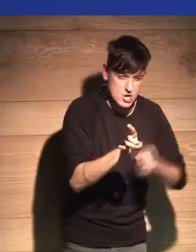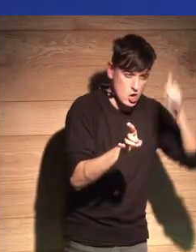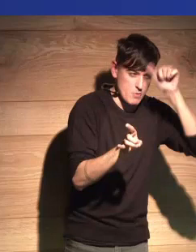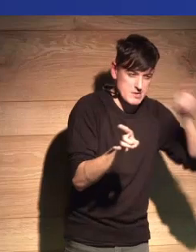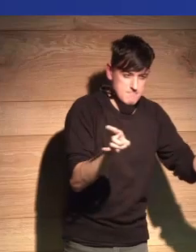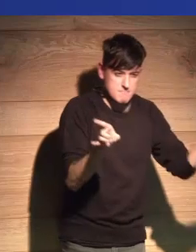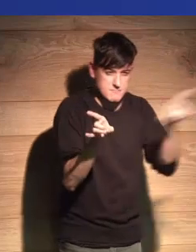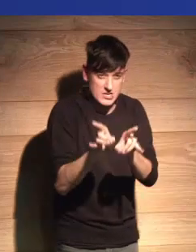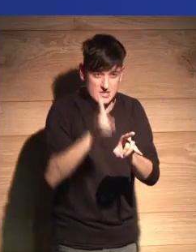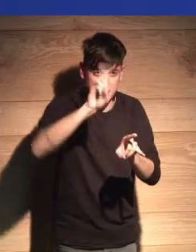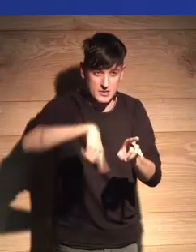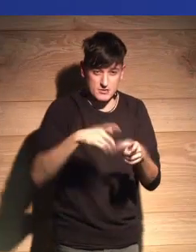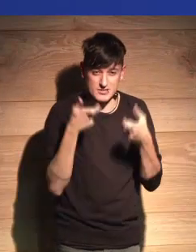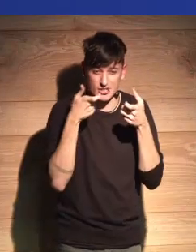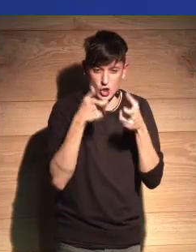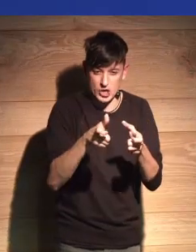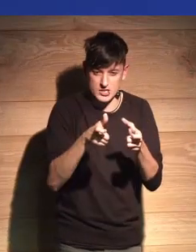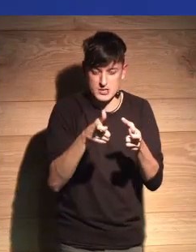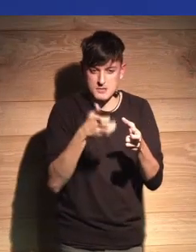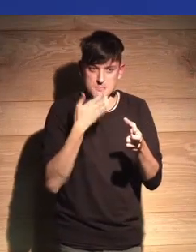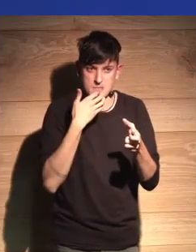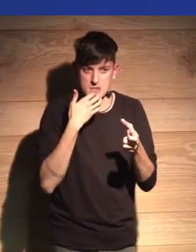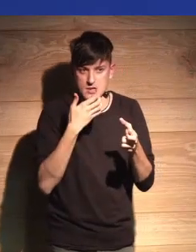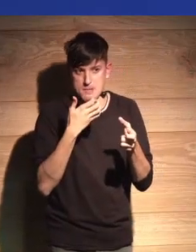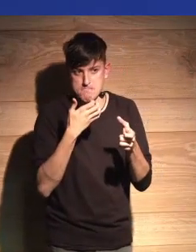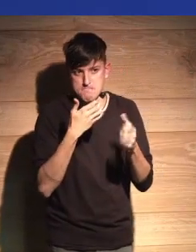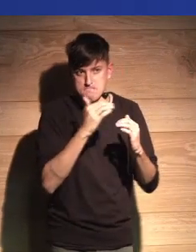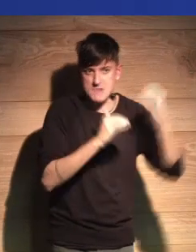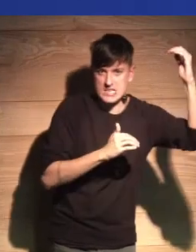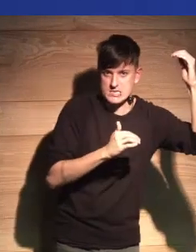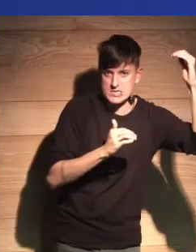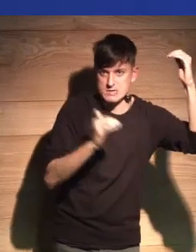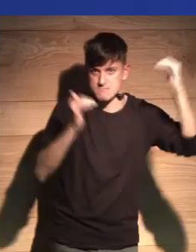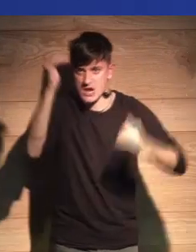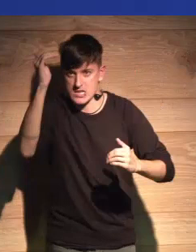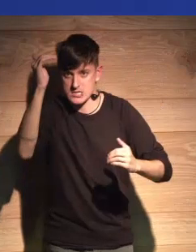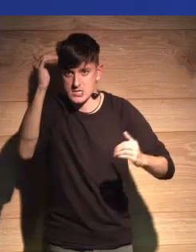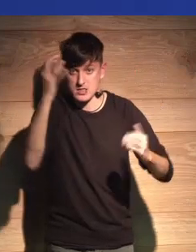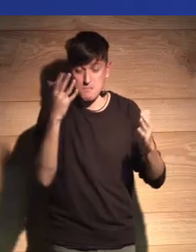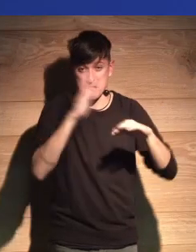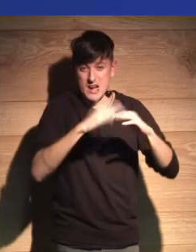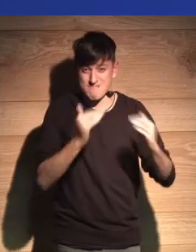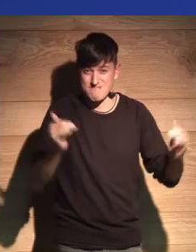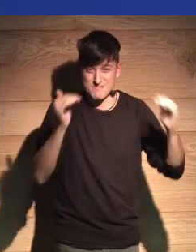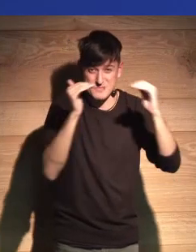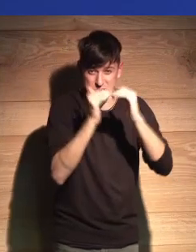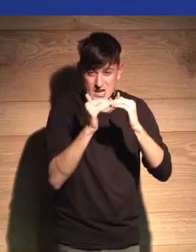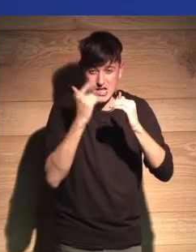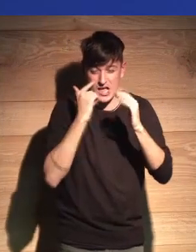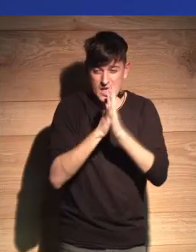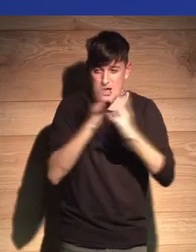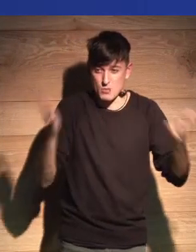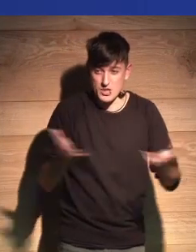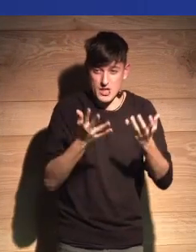men, to those industries where there's a predominance of only one gender, to take